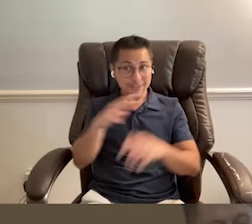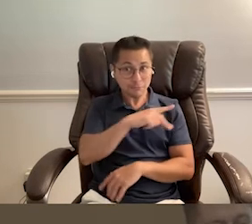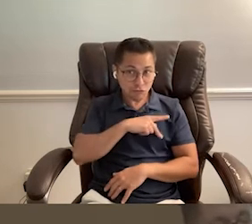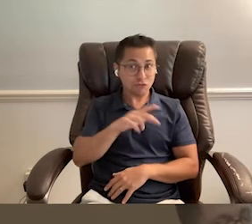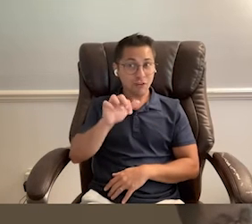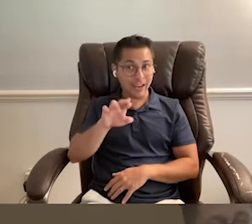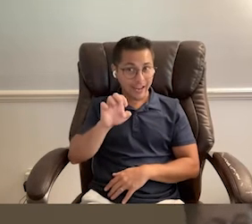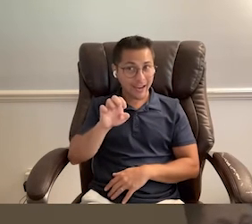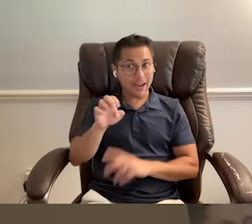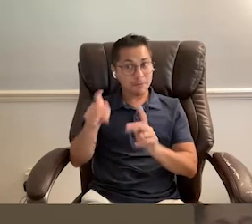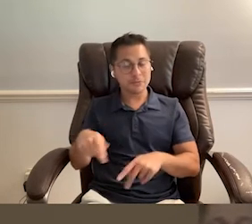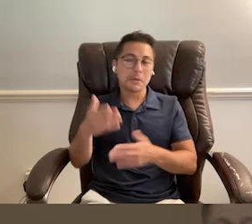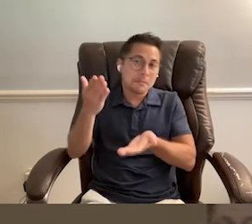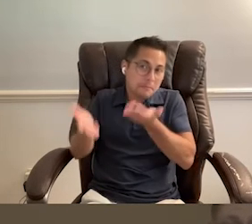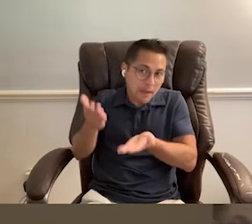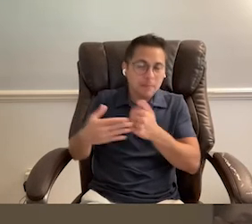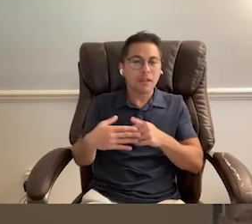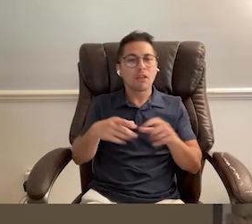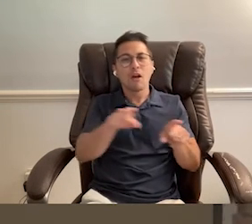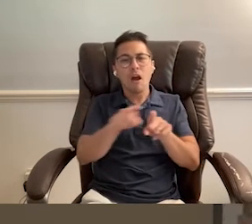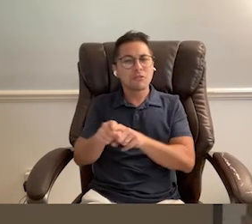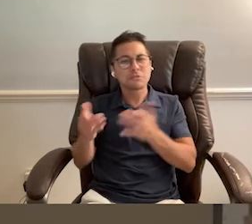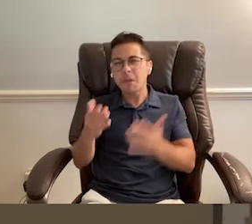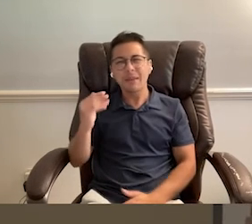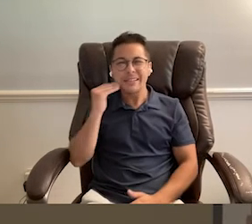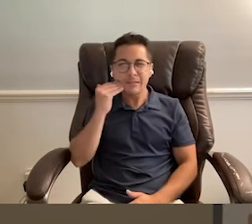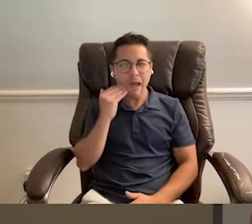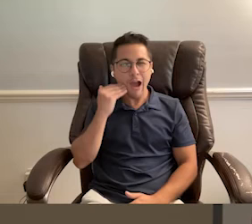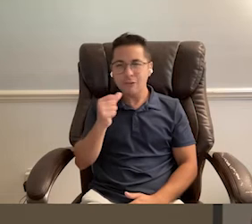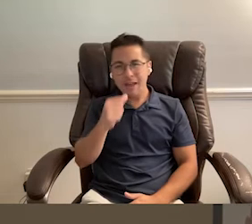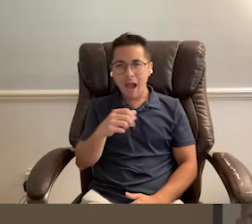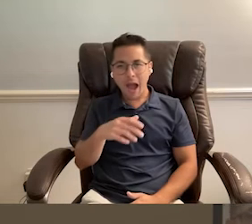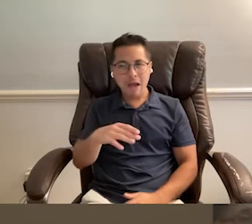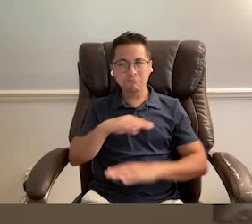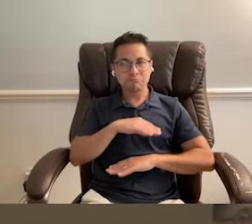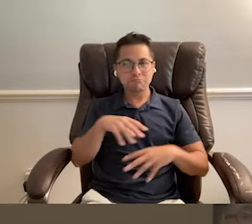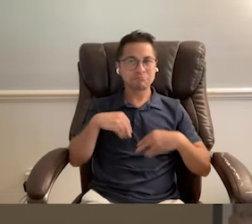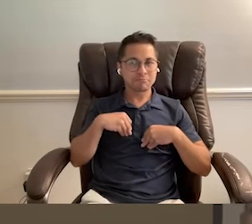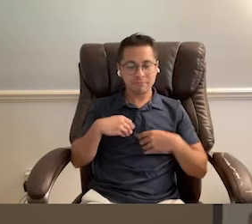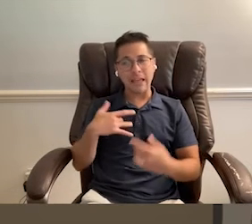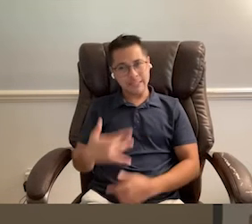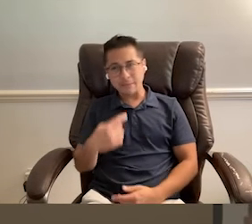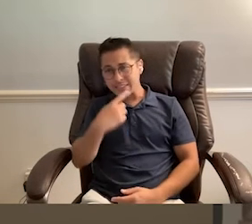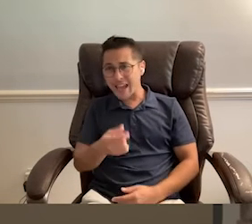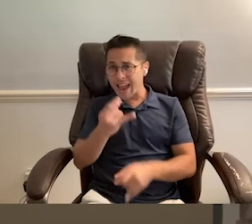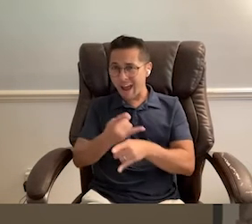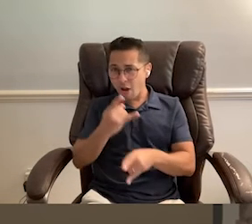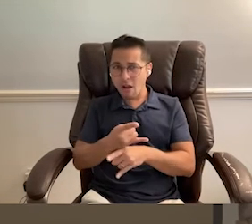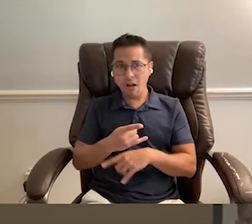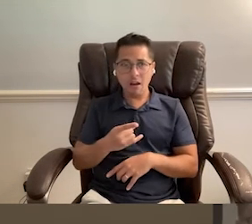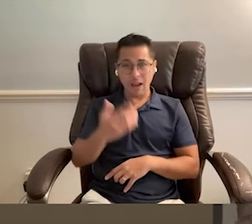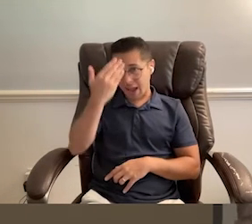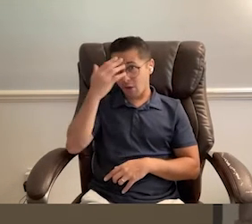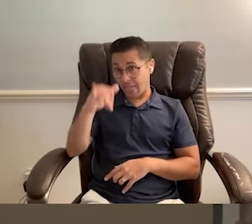also, probably tobacco is not going to be. I usually say alcohol, even though I think that could be on the fence,